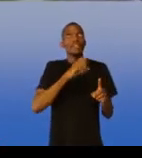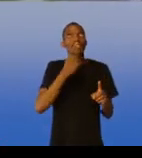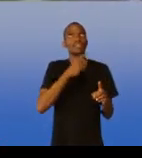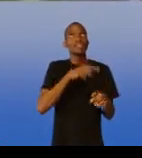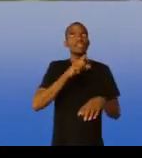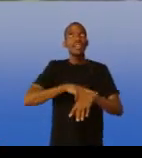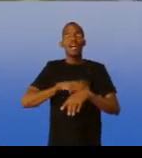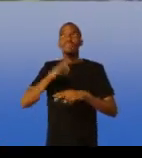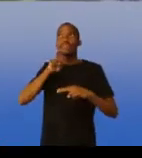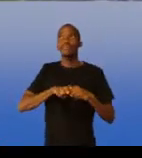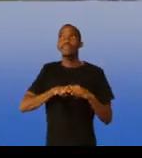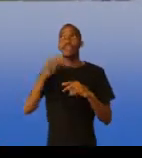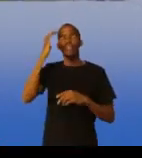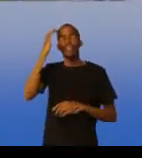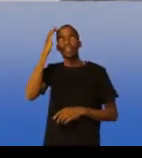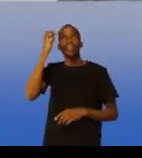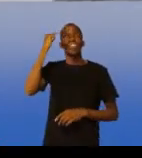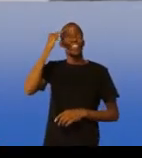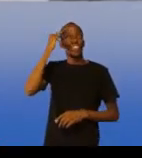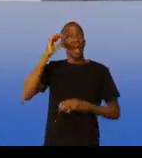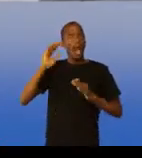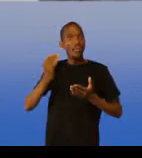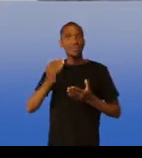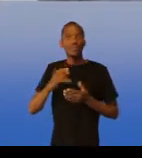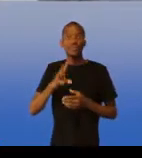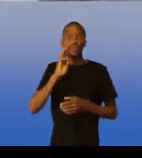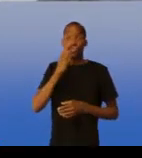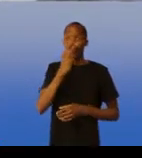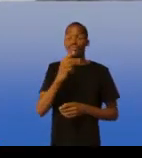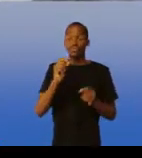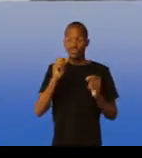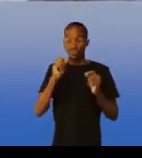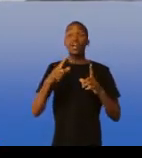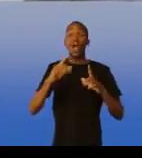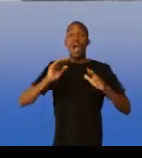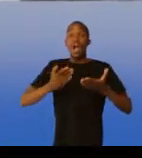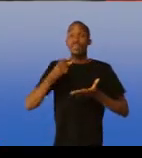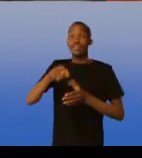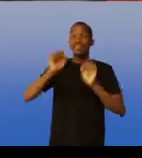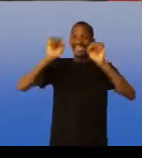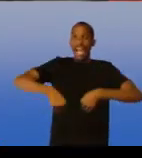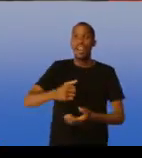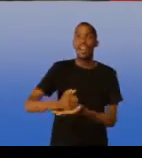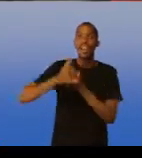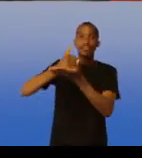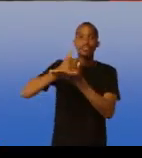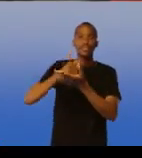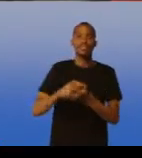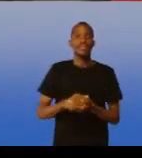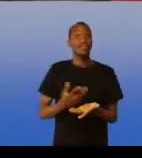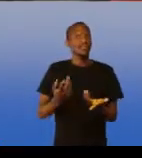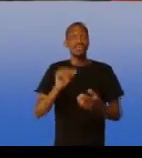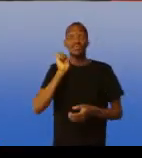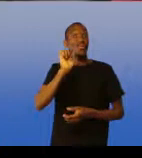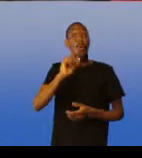and soak it in. It's going to be a blow, it's going to be a shock to you. And then you need to realize that at the end of the day, it's your life and you're